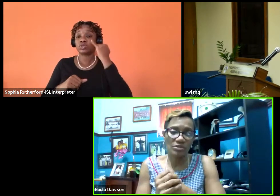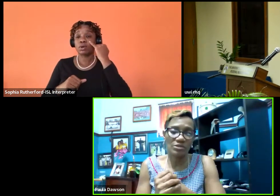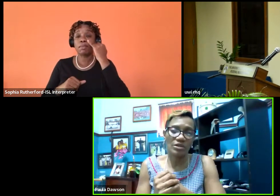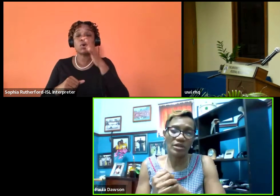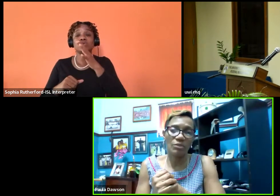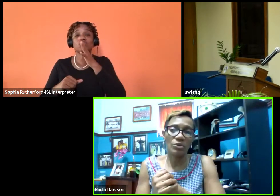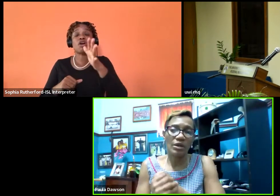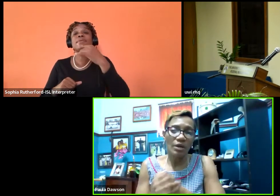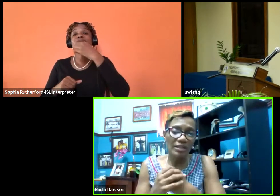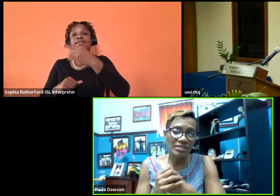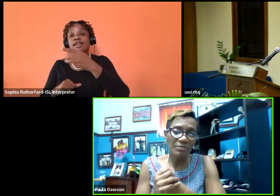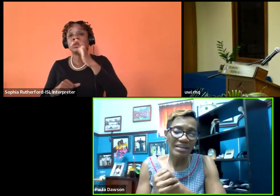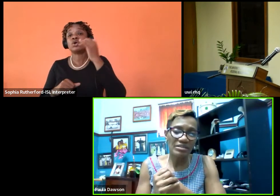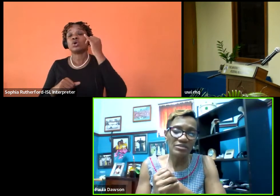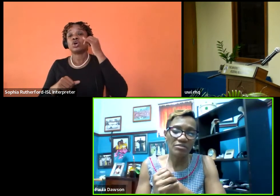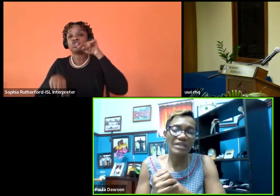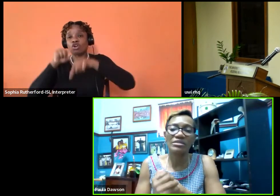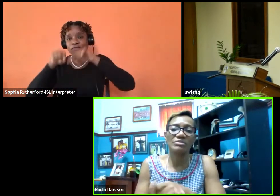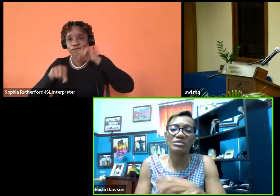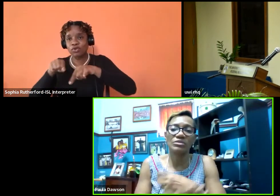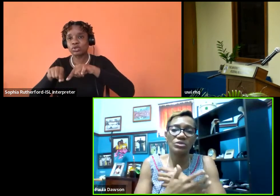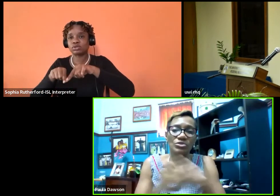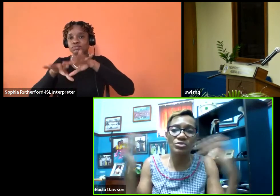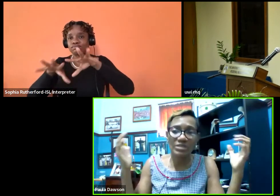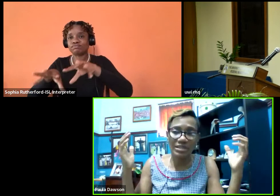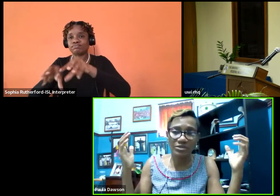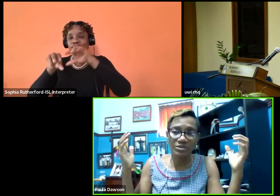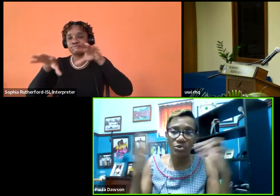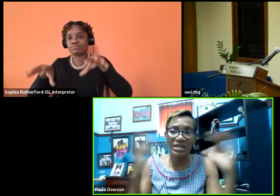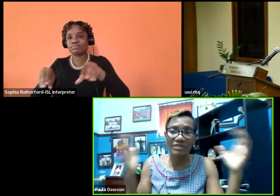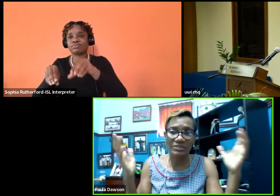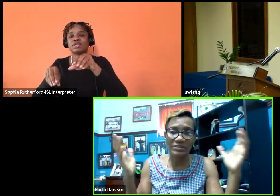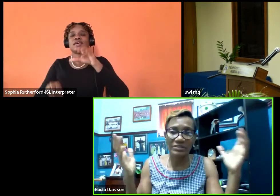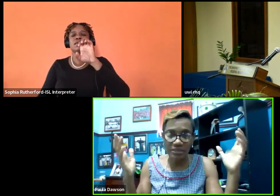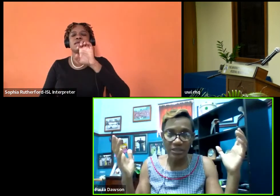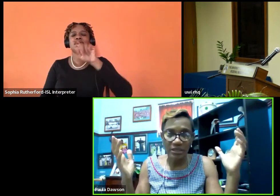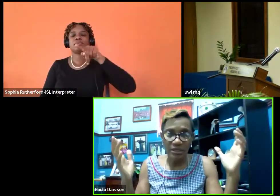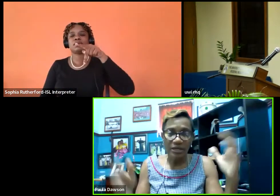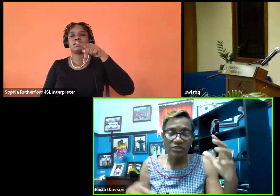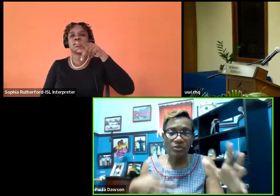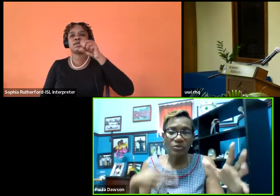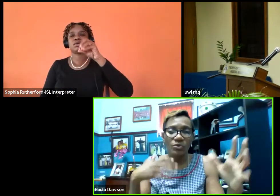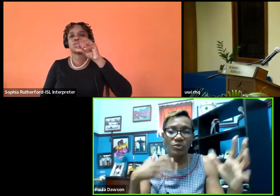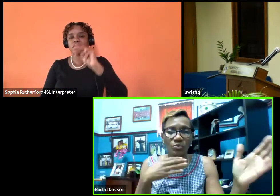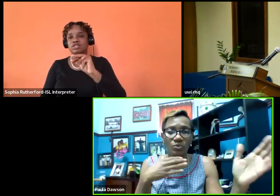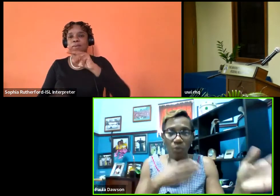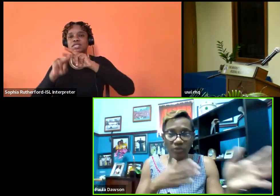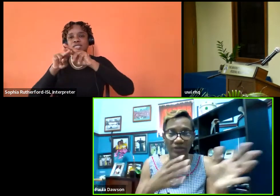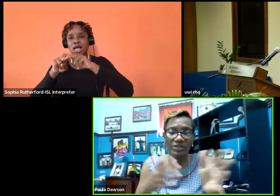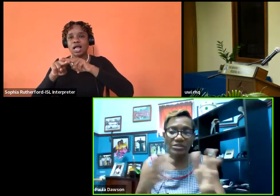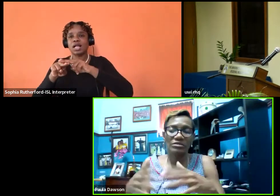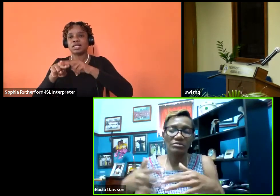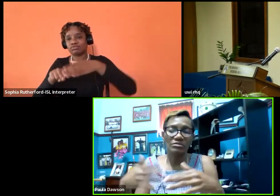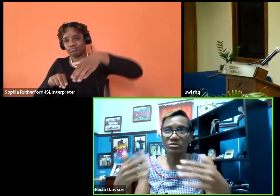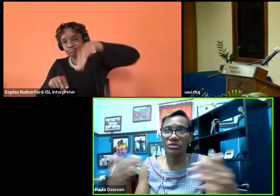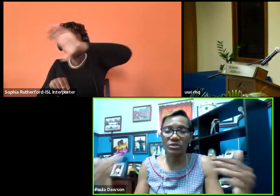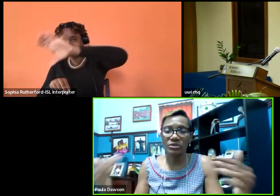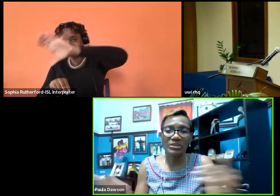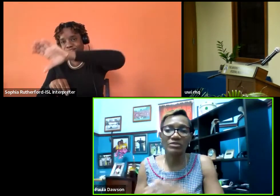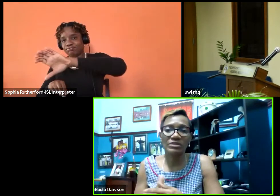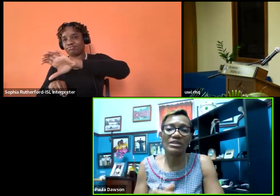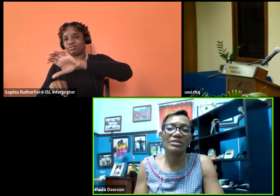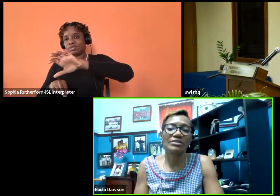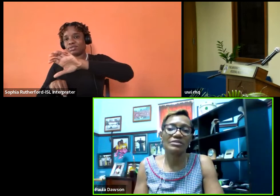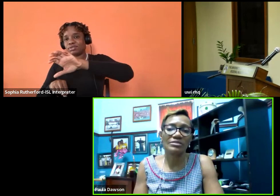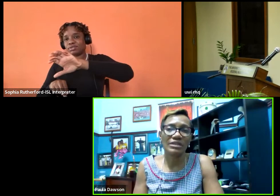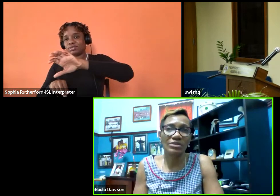knew what she was talking about. And that's magnesium. Magnesium is now the new thing to cure everything. And so old-fashioned, you know,